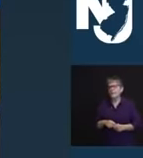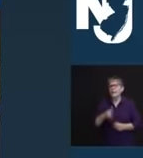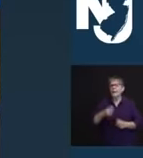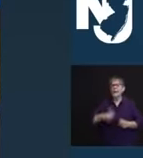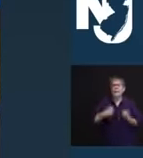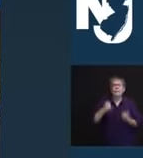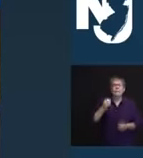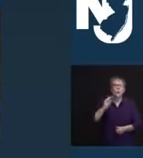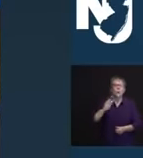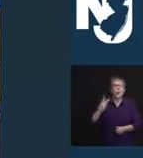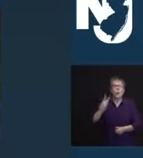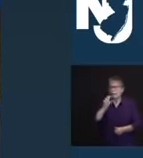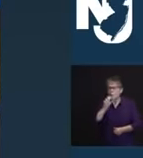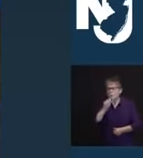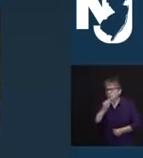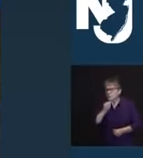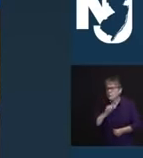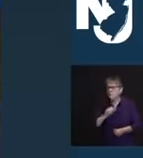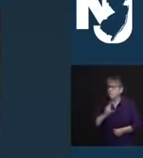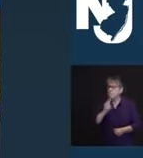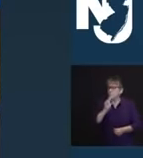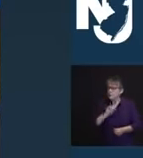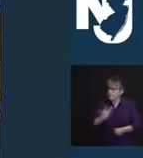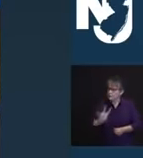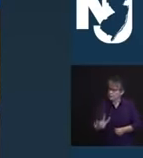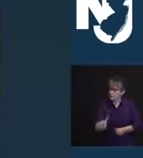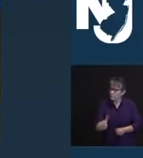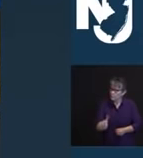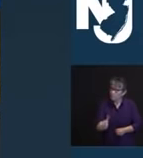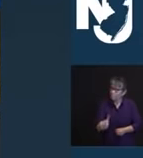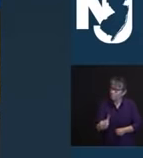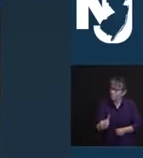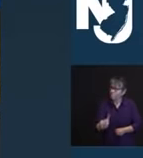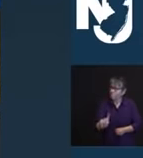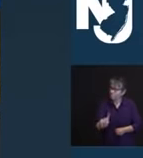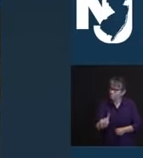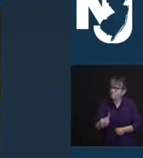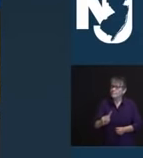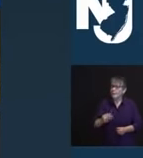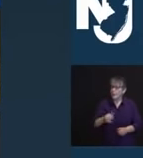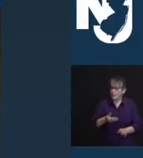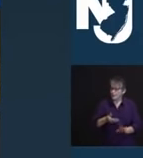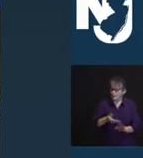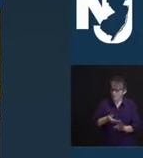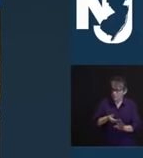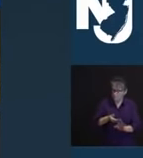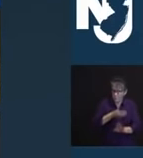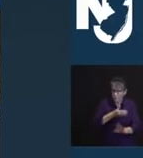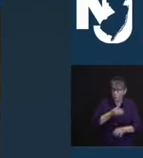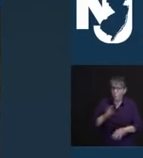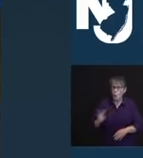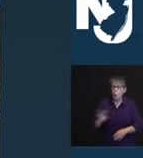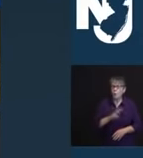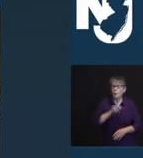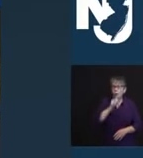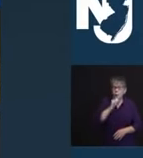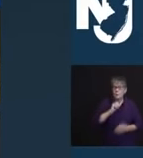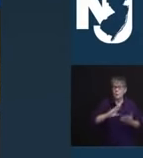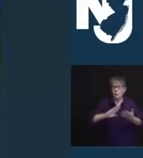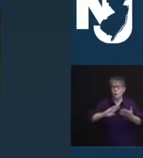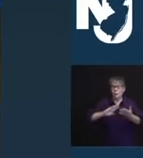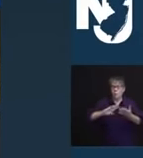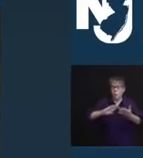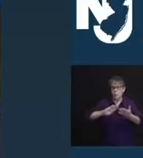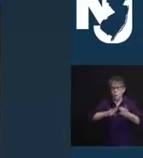2 decades, he was the West Orange Municipal Court Judge and a former 3-term town councilman. To